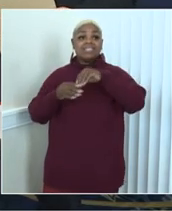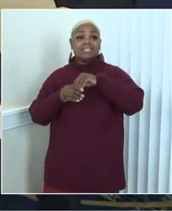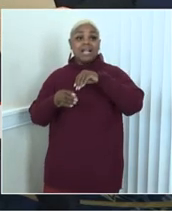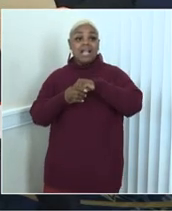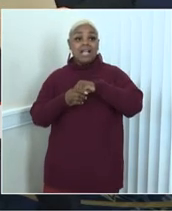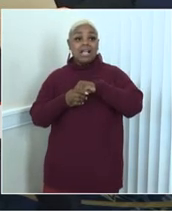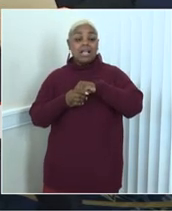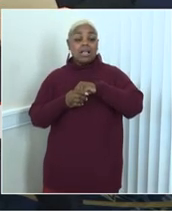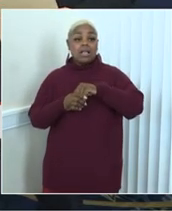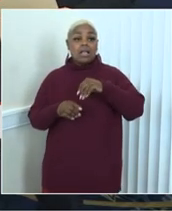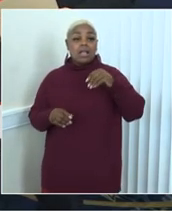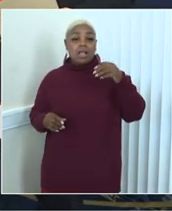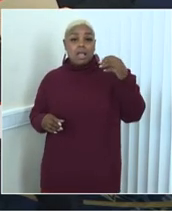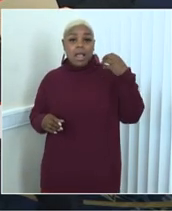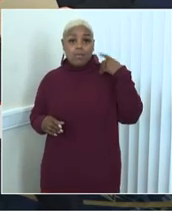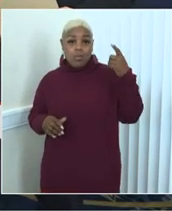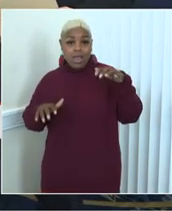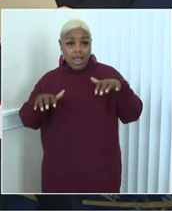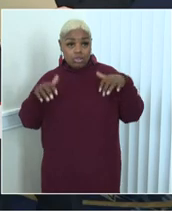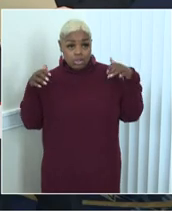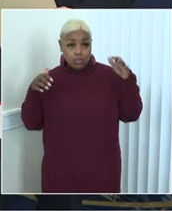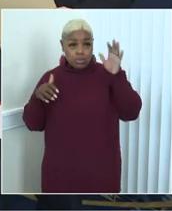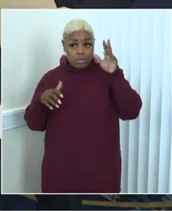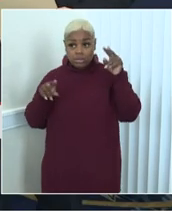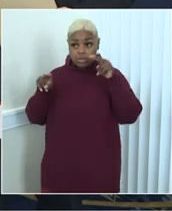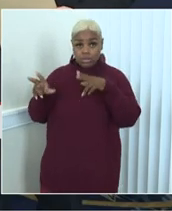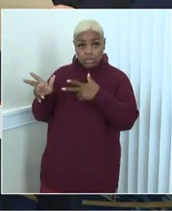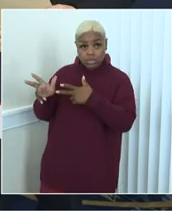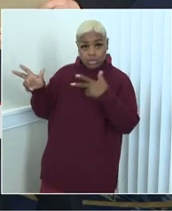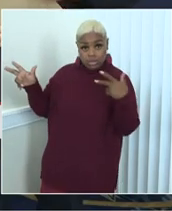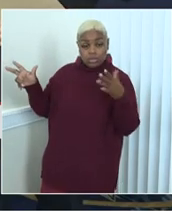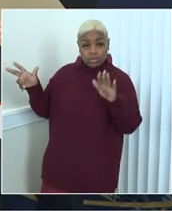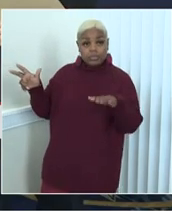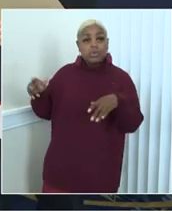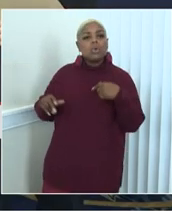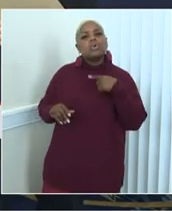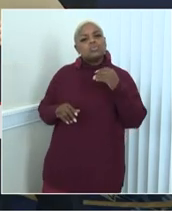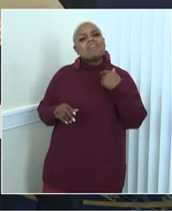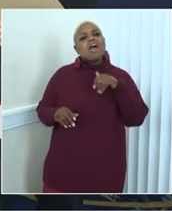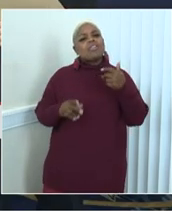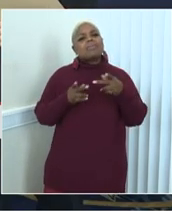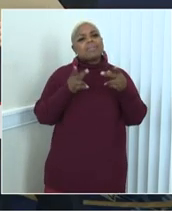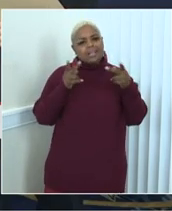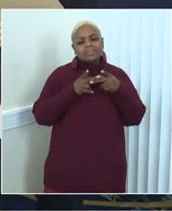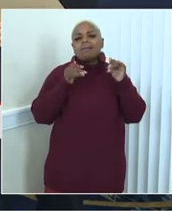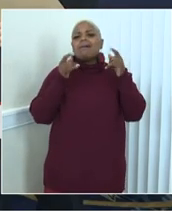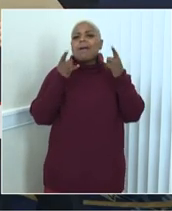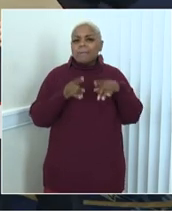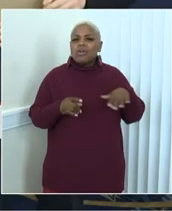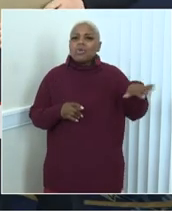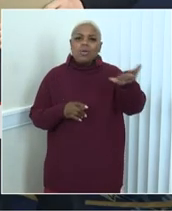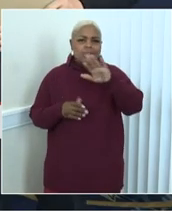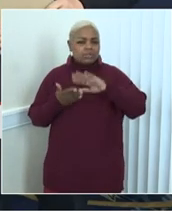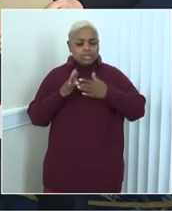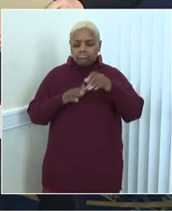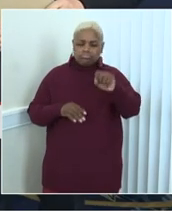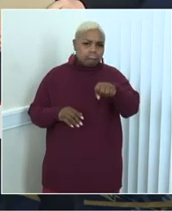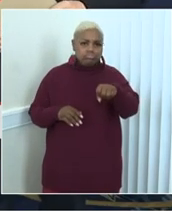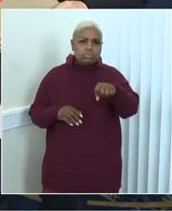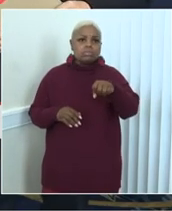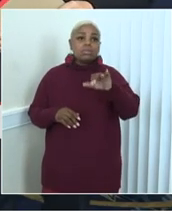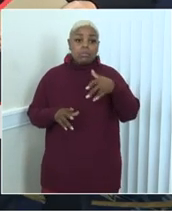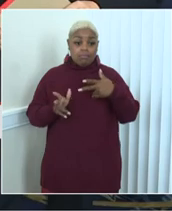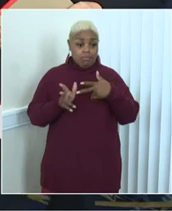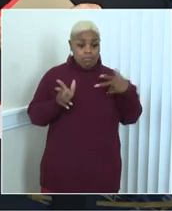personnel where we would have had in other places around the city. We will still have individuals along the parade route. I will also